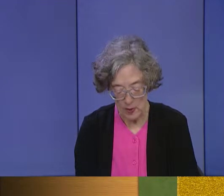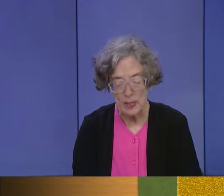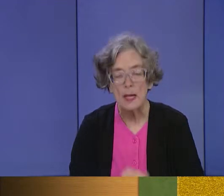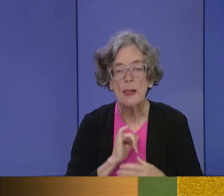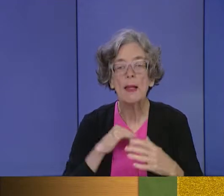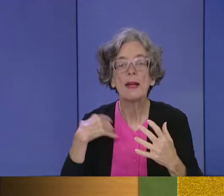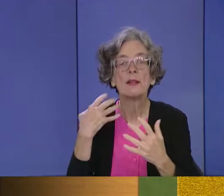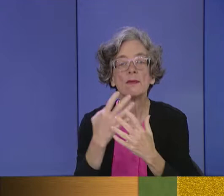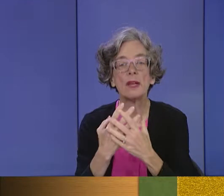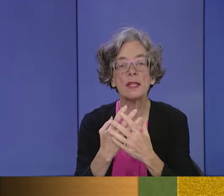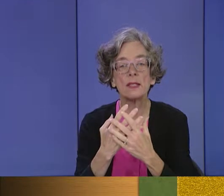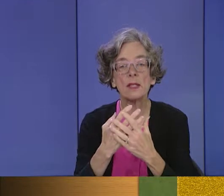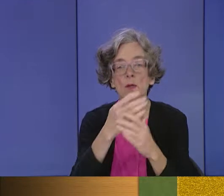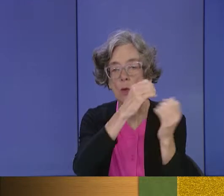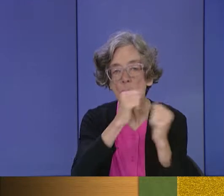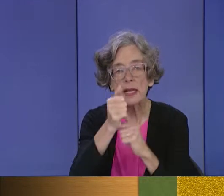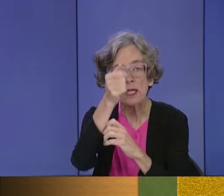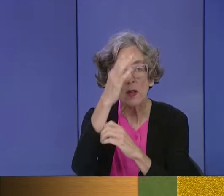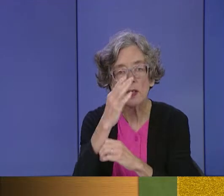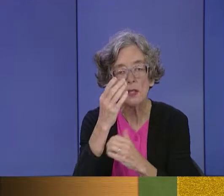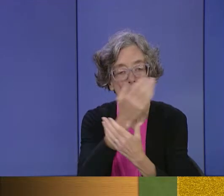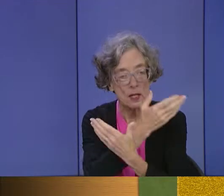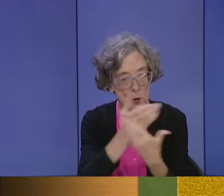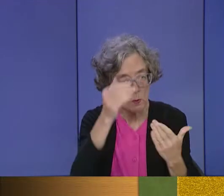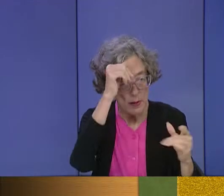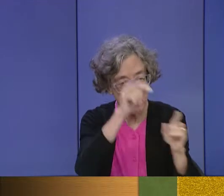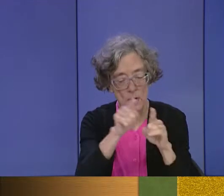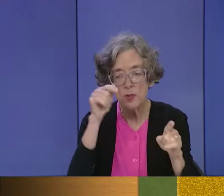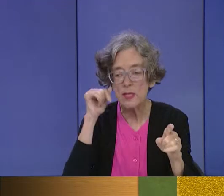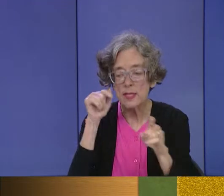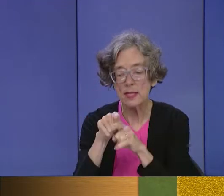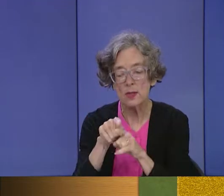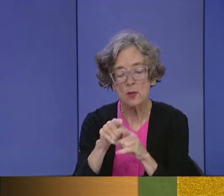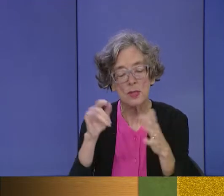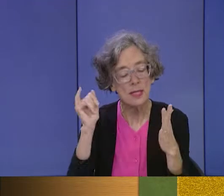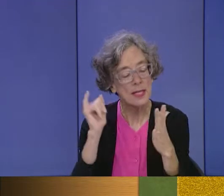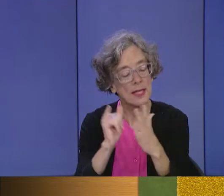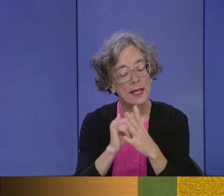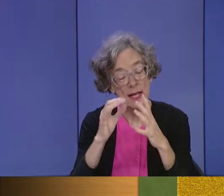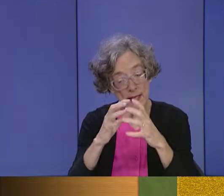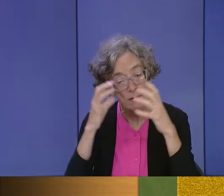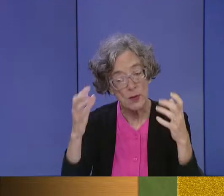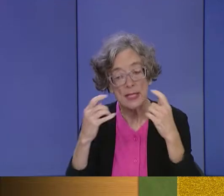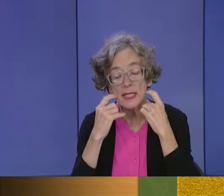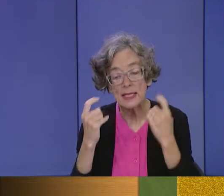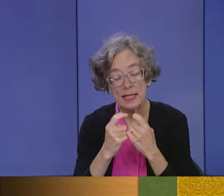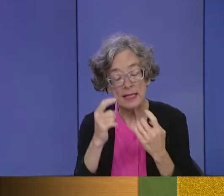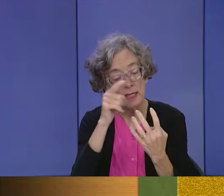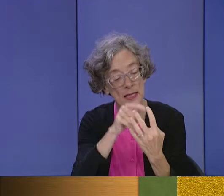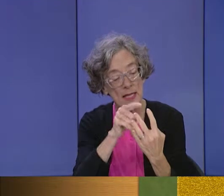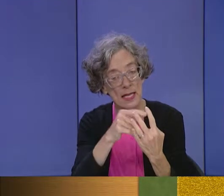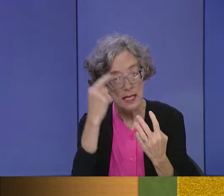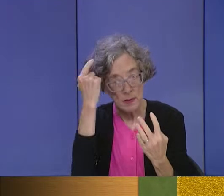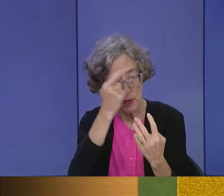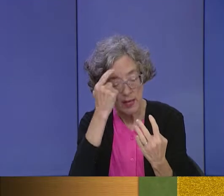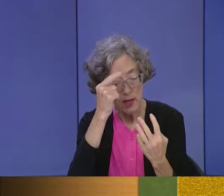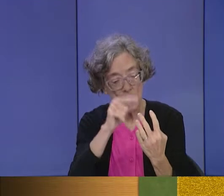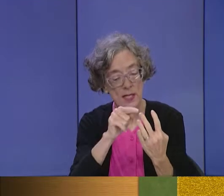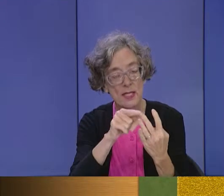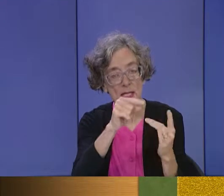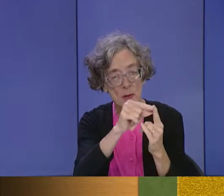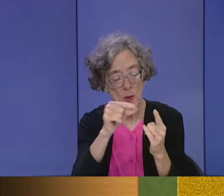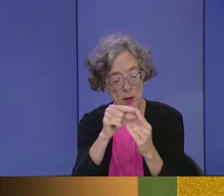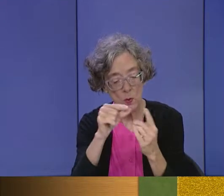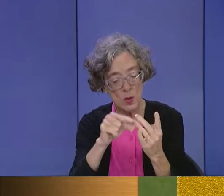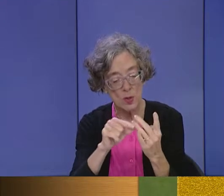I confess to Almighty God and to you, my brothers and sisters, that I have greatly sinned in my